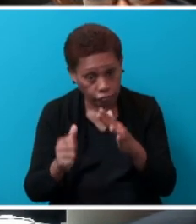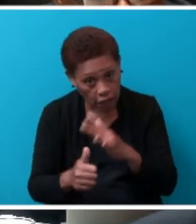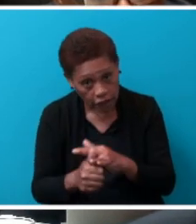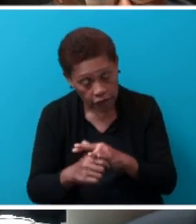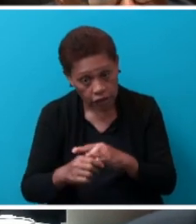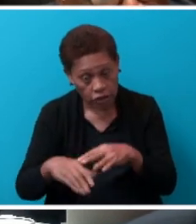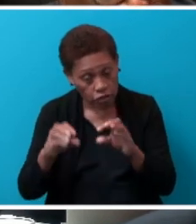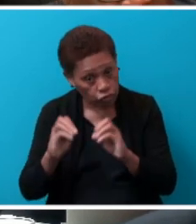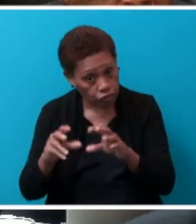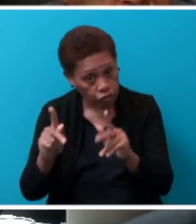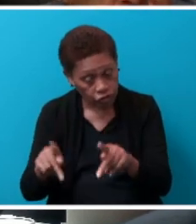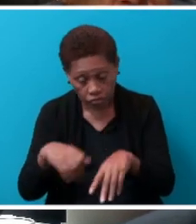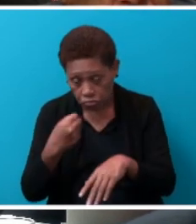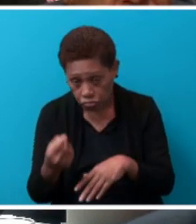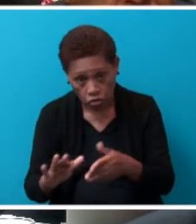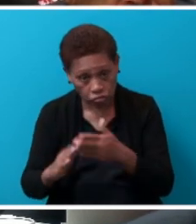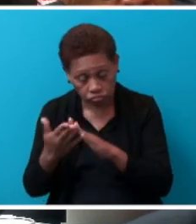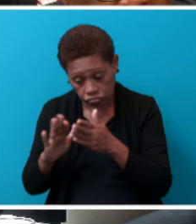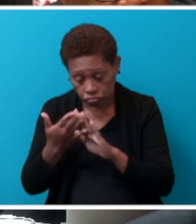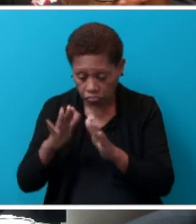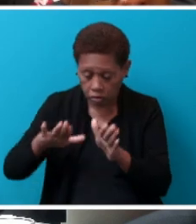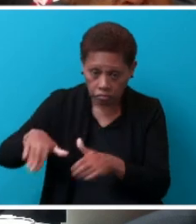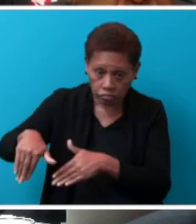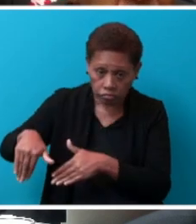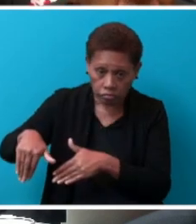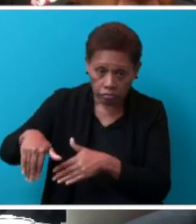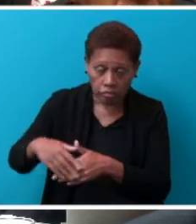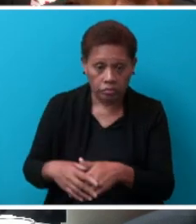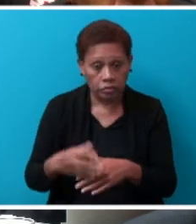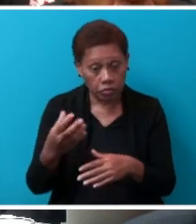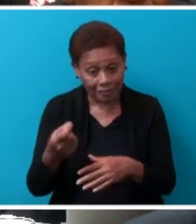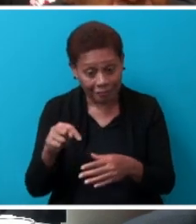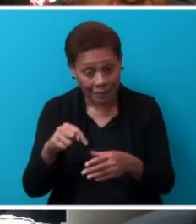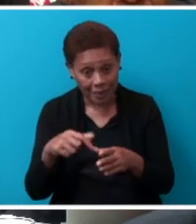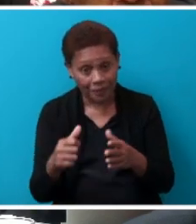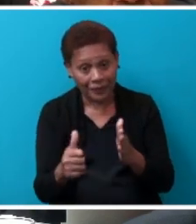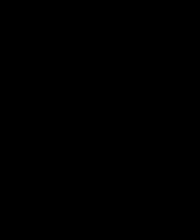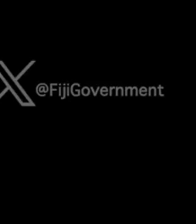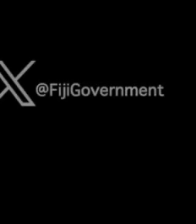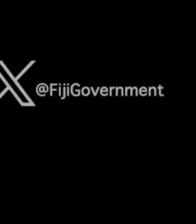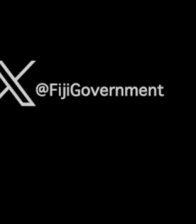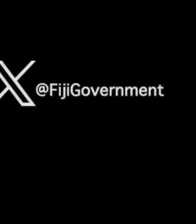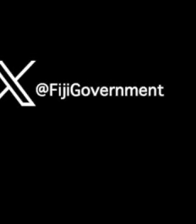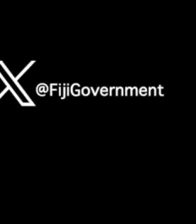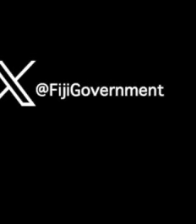and ensuring that no community remains isolated in our national development agenda. I thank you, Mr. Speaker, sir.